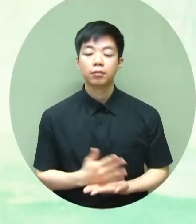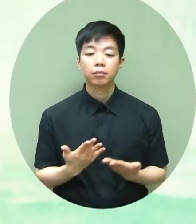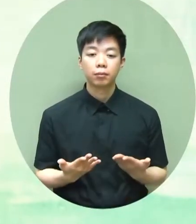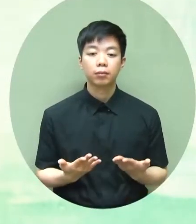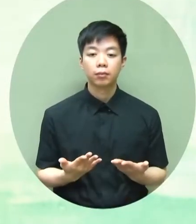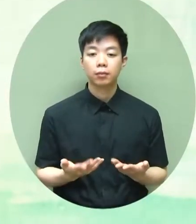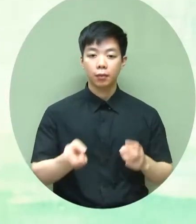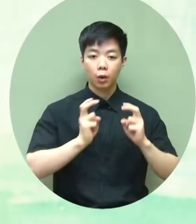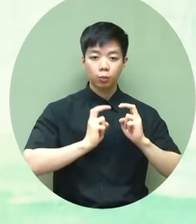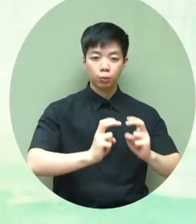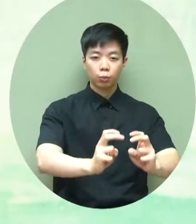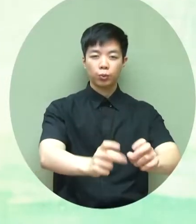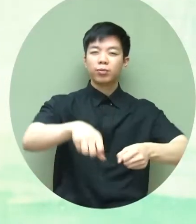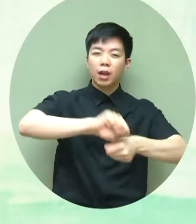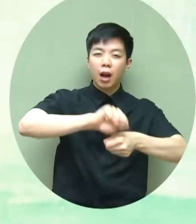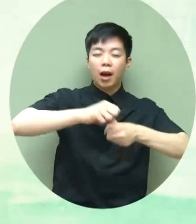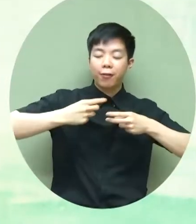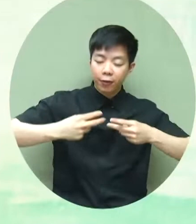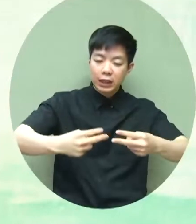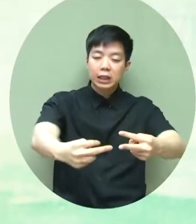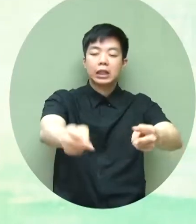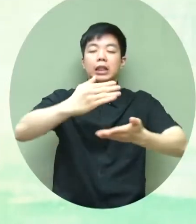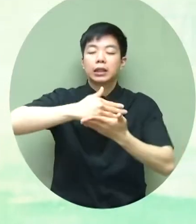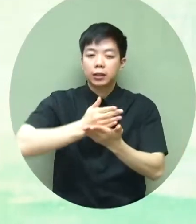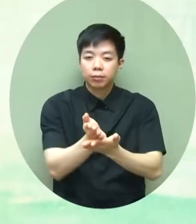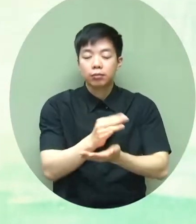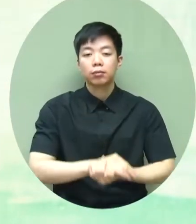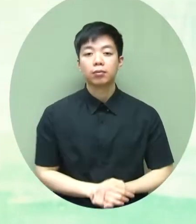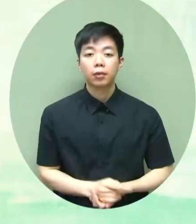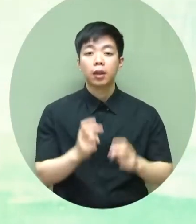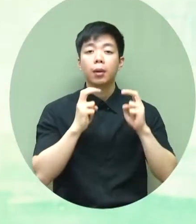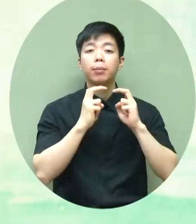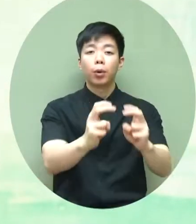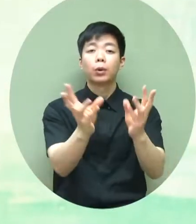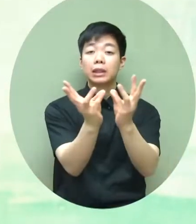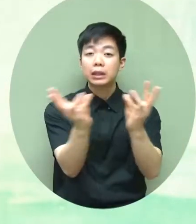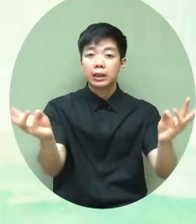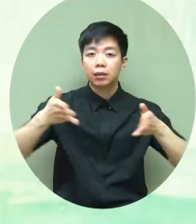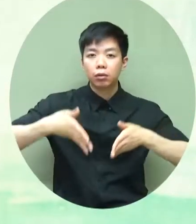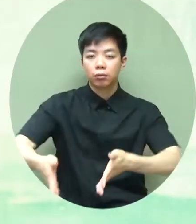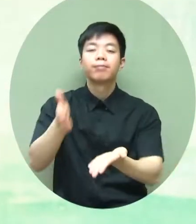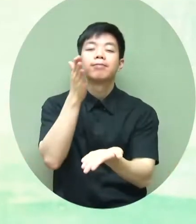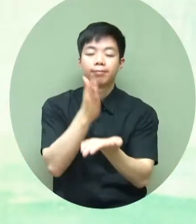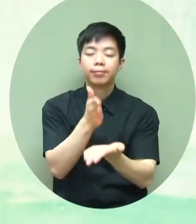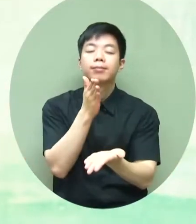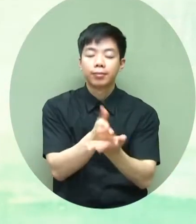now, when the network expands, there will be new combination of